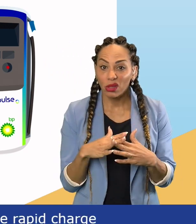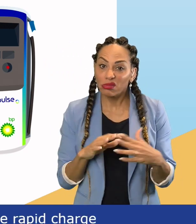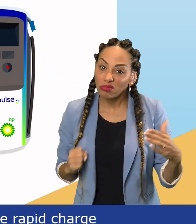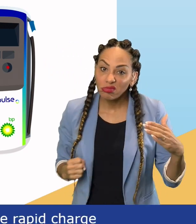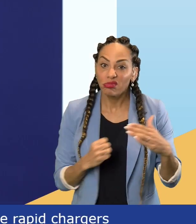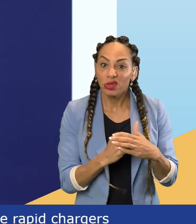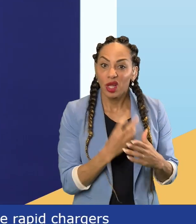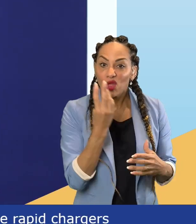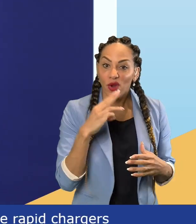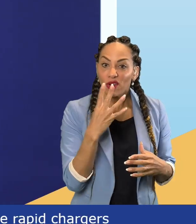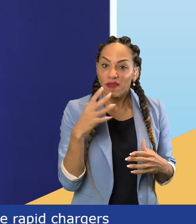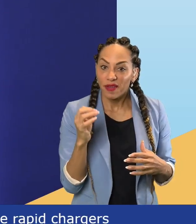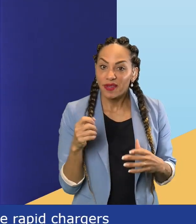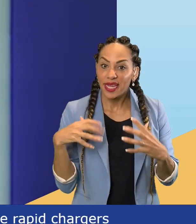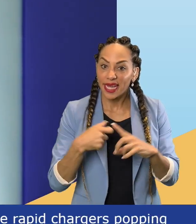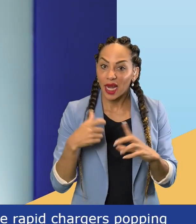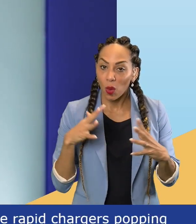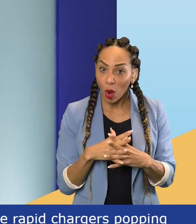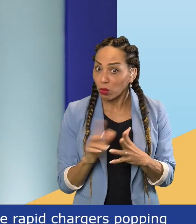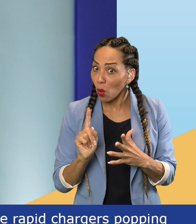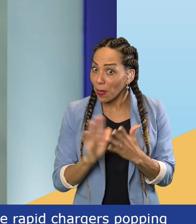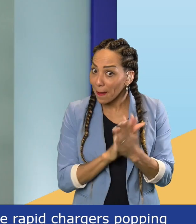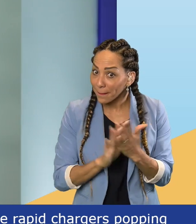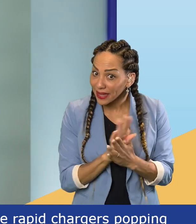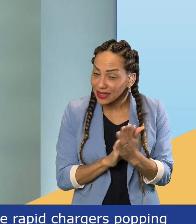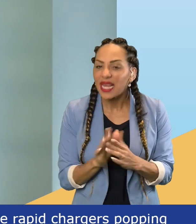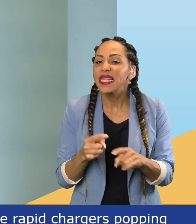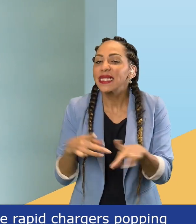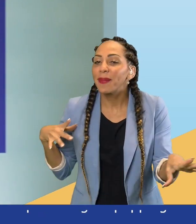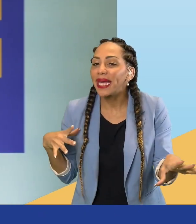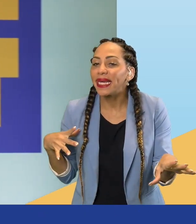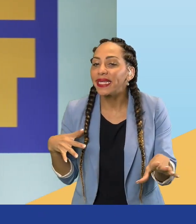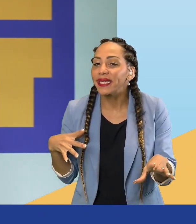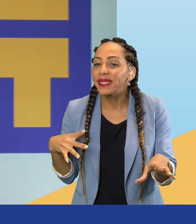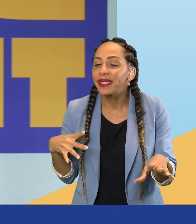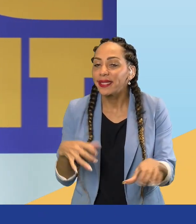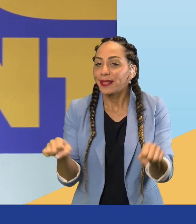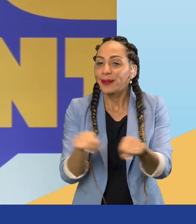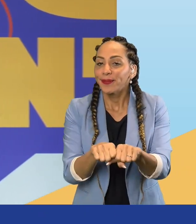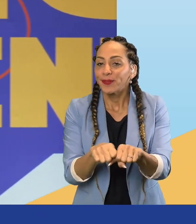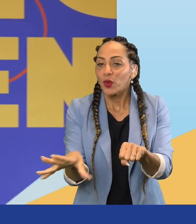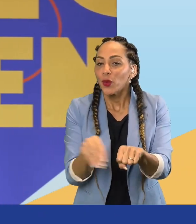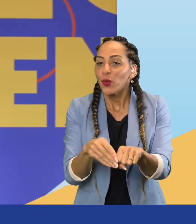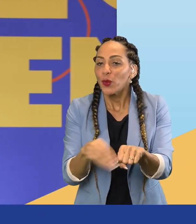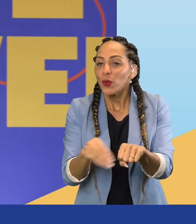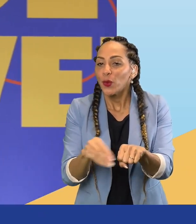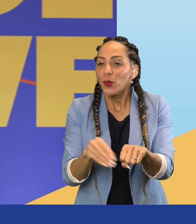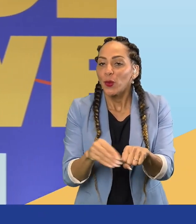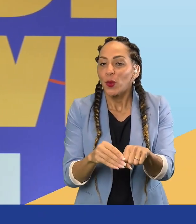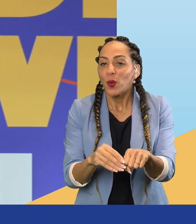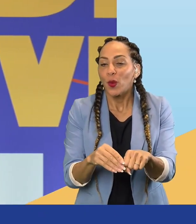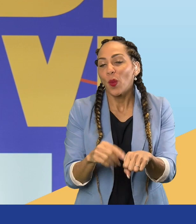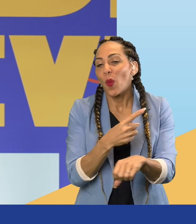350 kilowatts. What that basically dictates is the charging speed. 50 kilowatts will probably charge your car in about an hour and 20 minutes, there